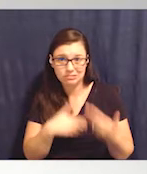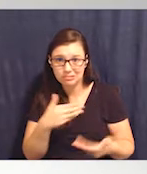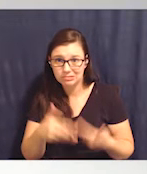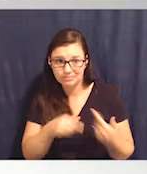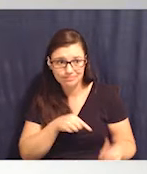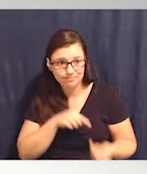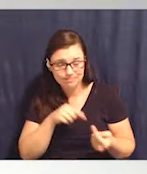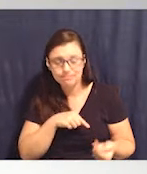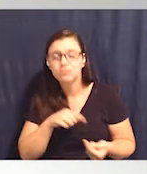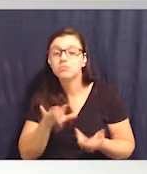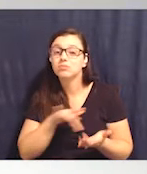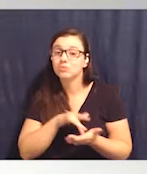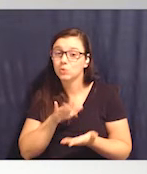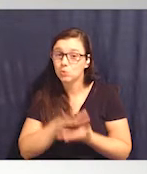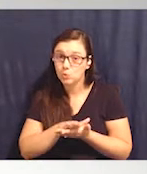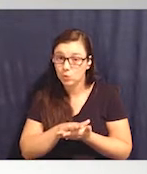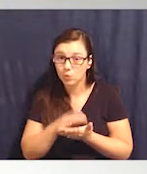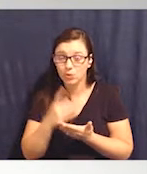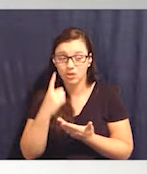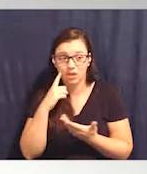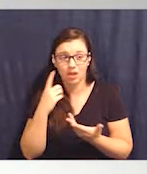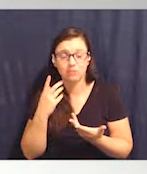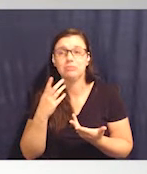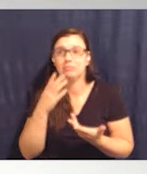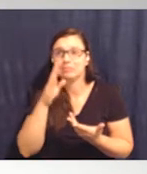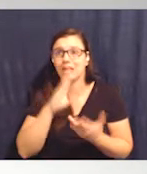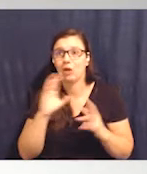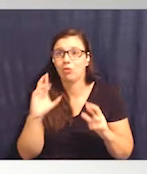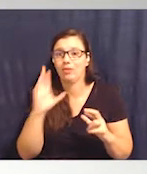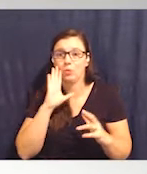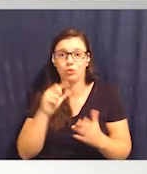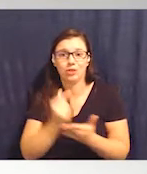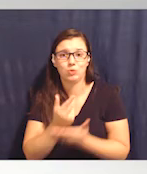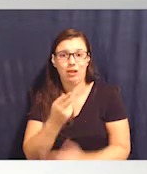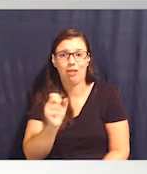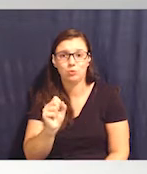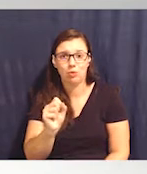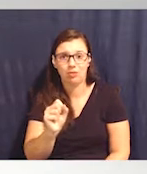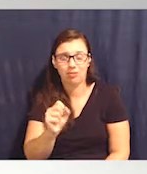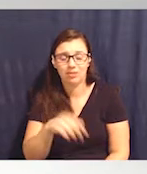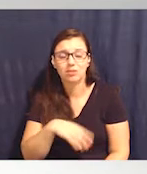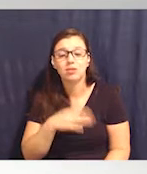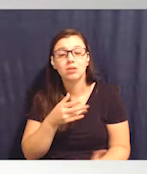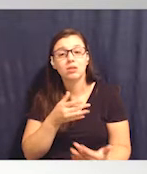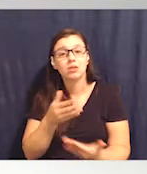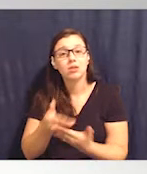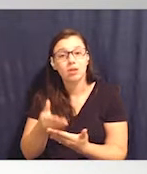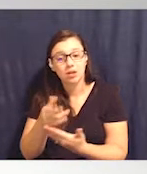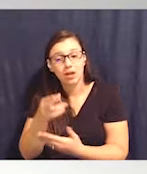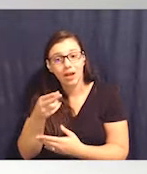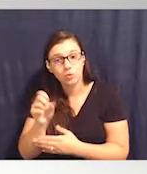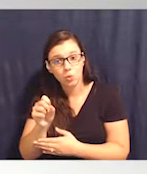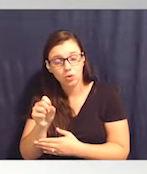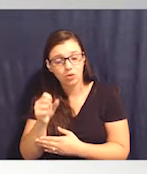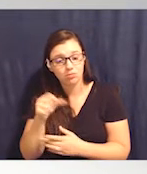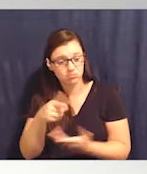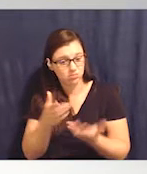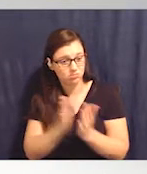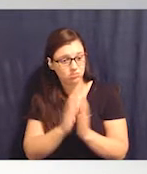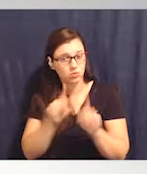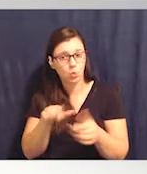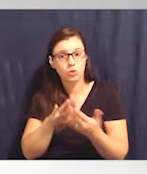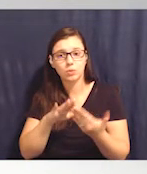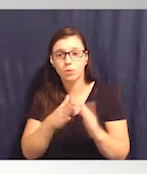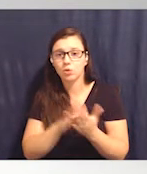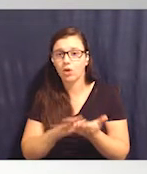let's hope he graduates high school. We got to towards the end of high school and he's asking to go to community college. Gets